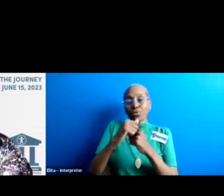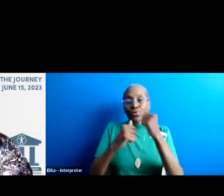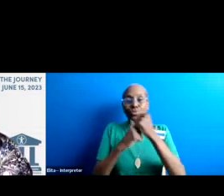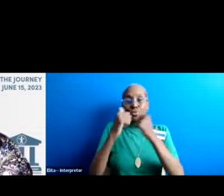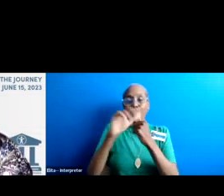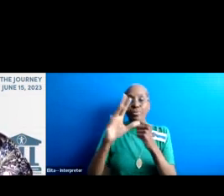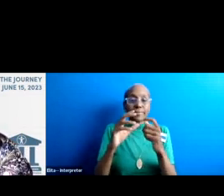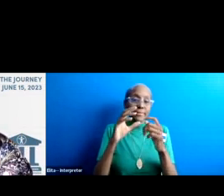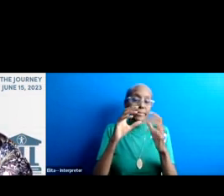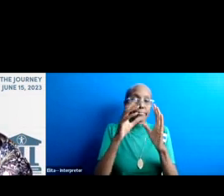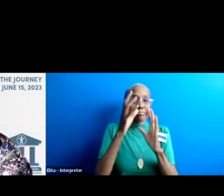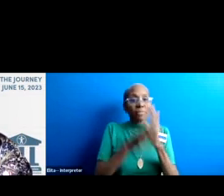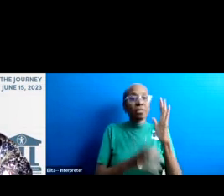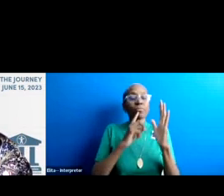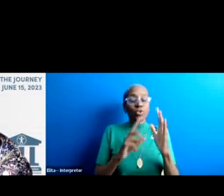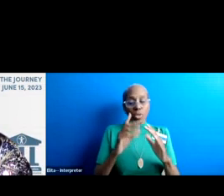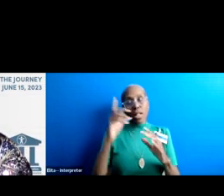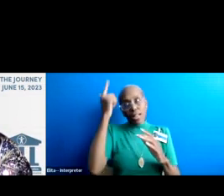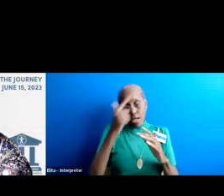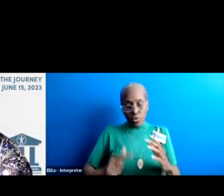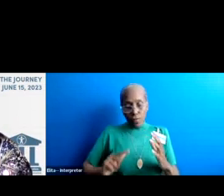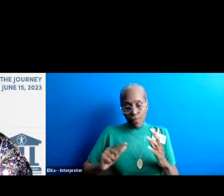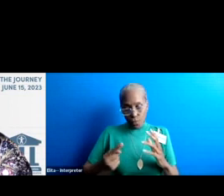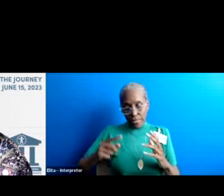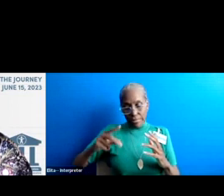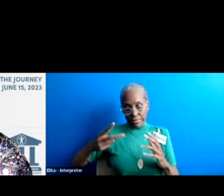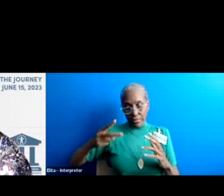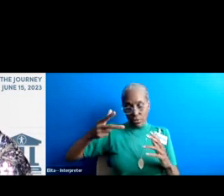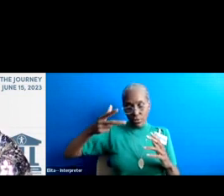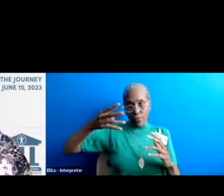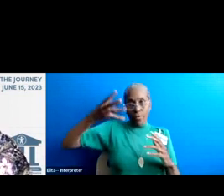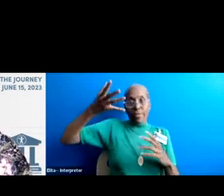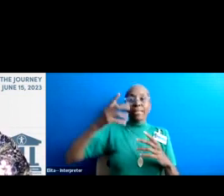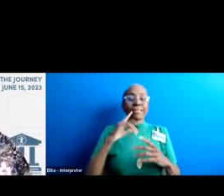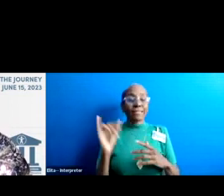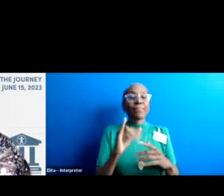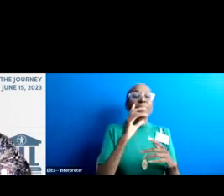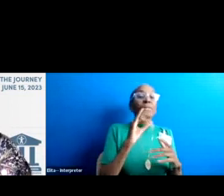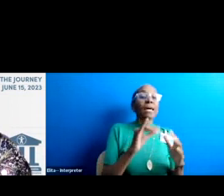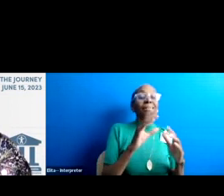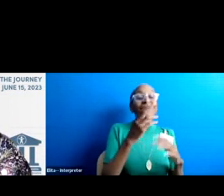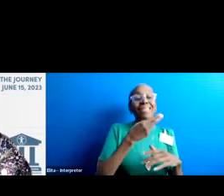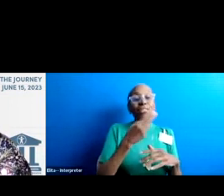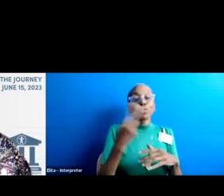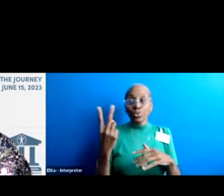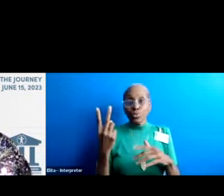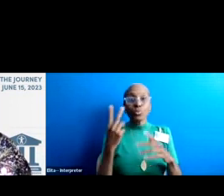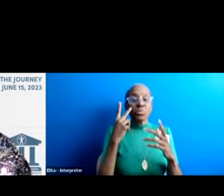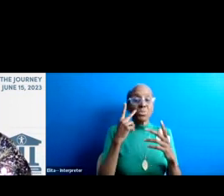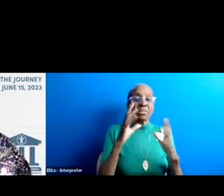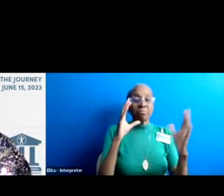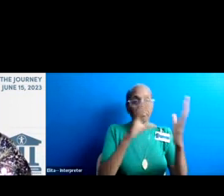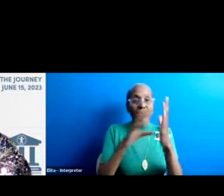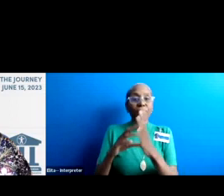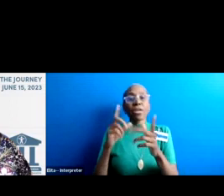site. We want to make sure that they stay in a logical order. It jumps back to H2 when we get back to major content sections. And